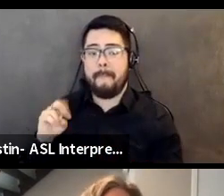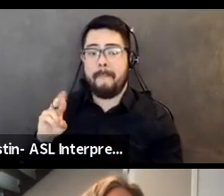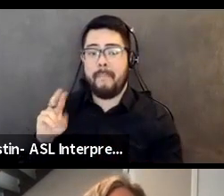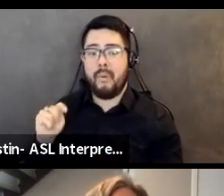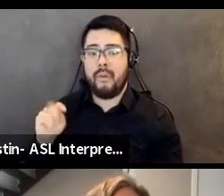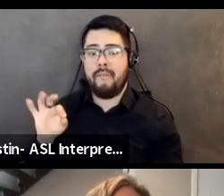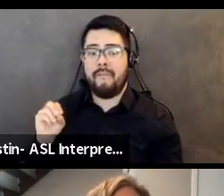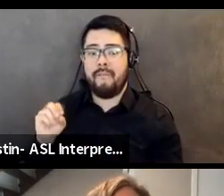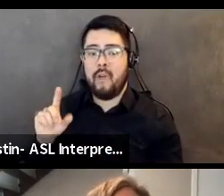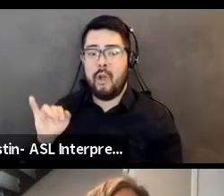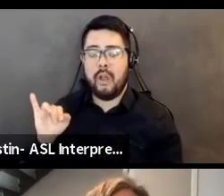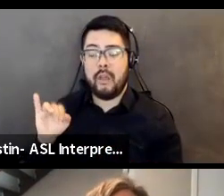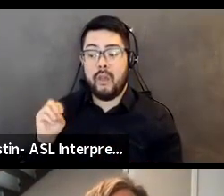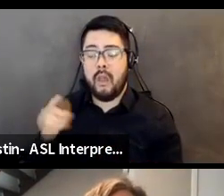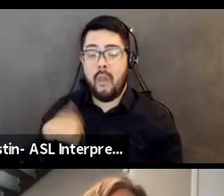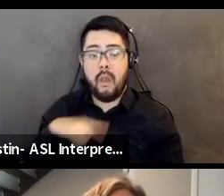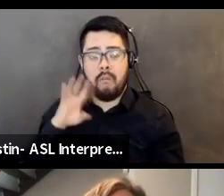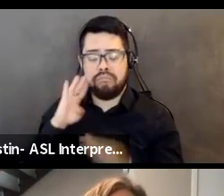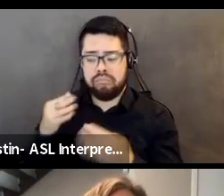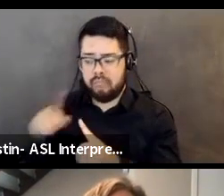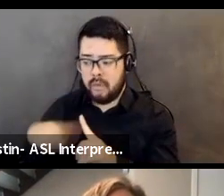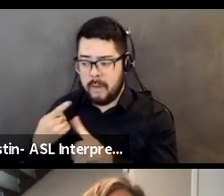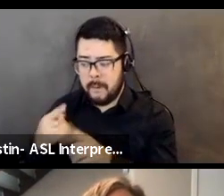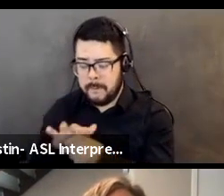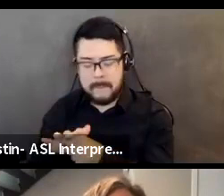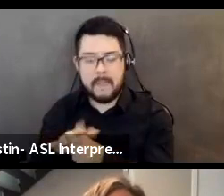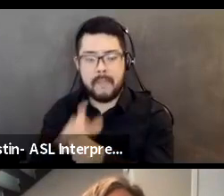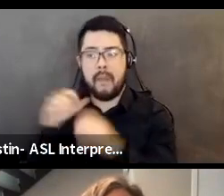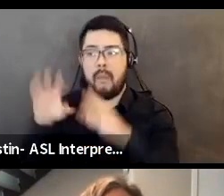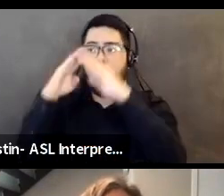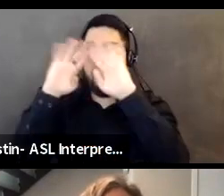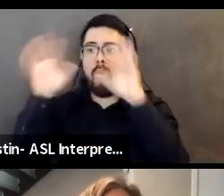holistic uh in a holistic way